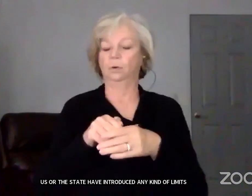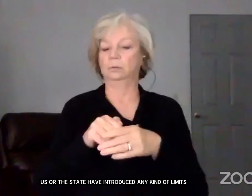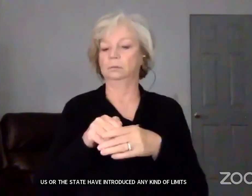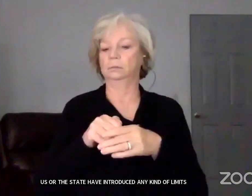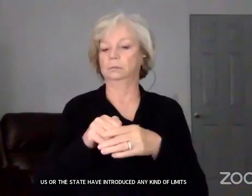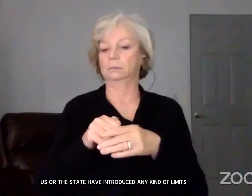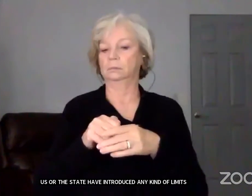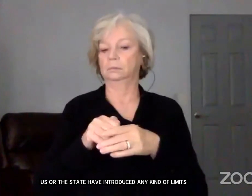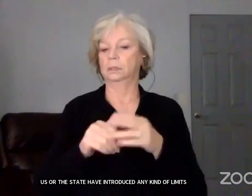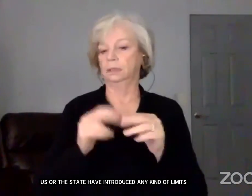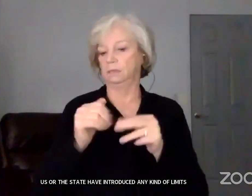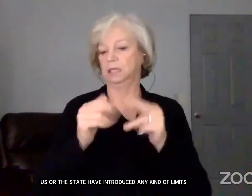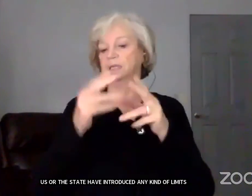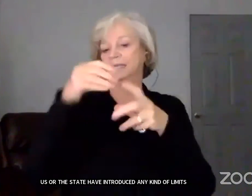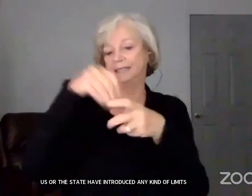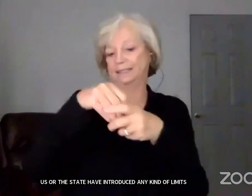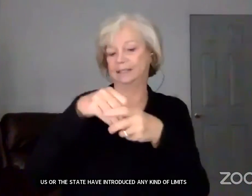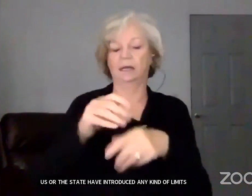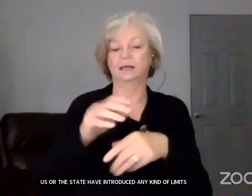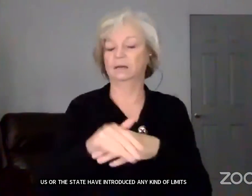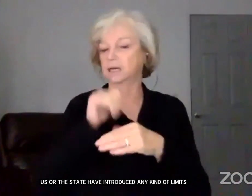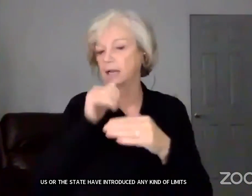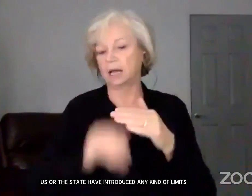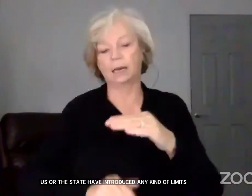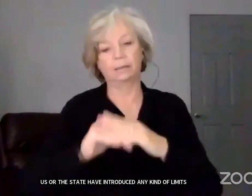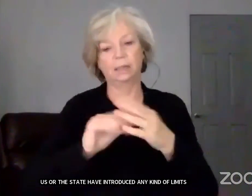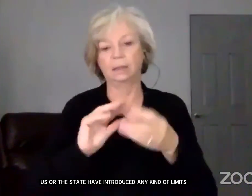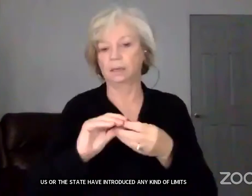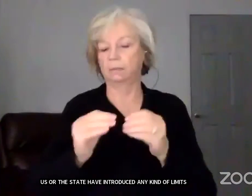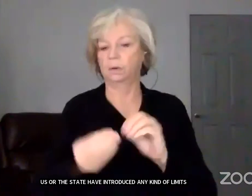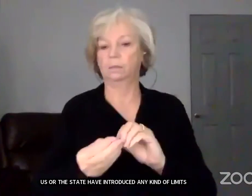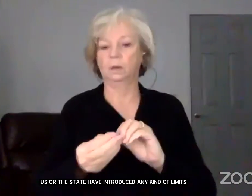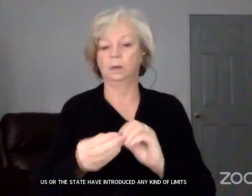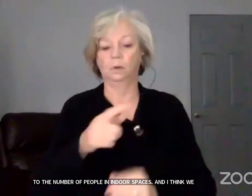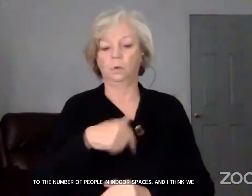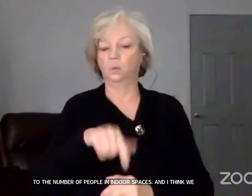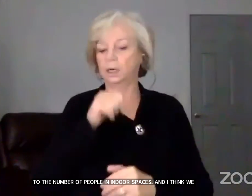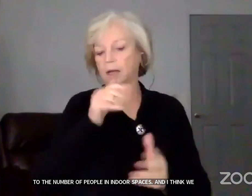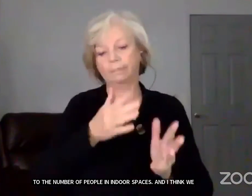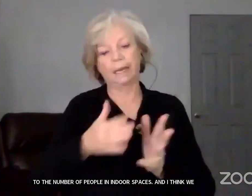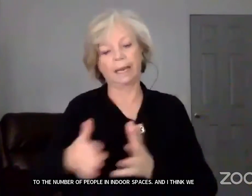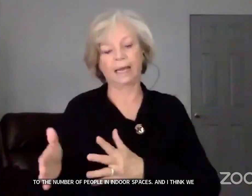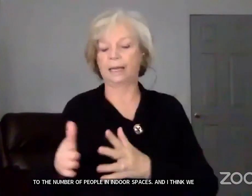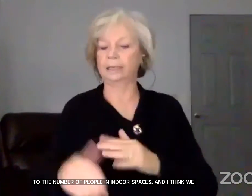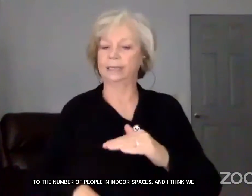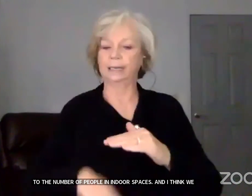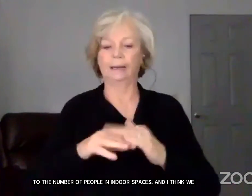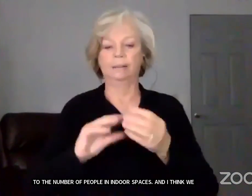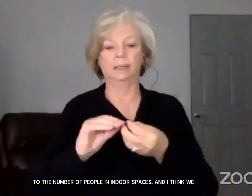I think, we certainly have no plans on doing that. I don't think the state plans on doing